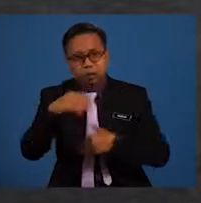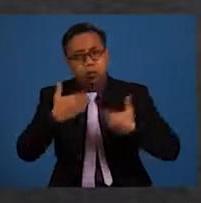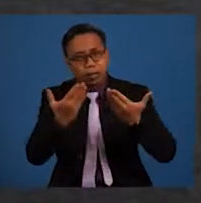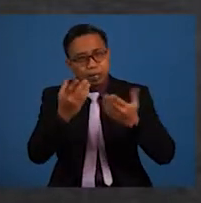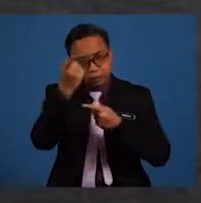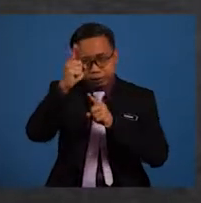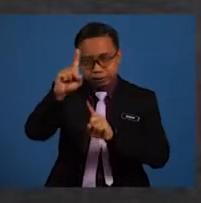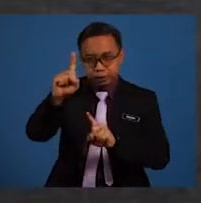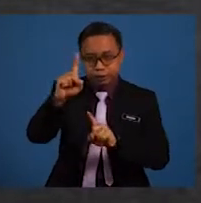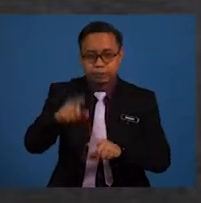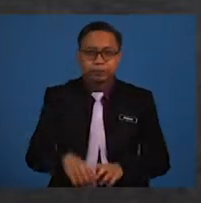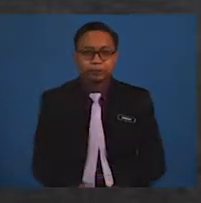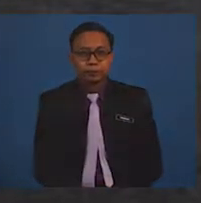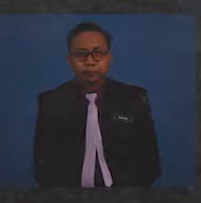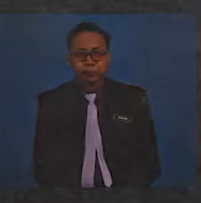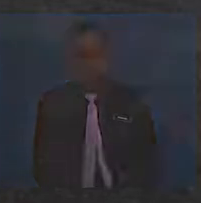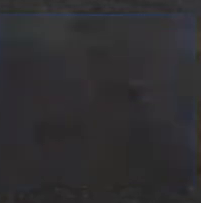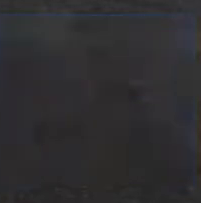answer?